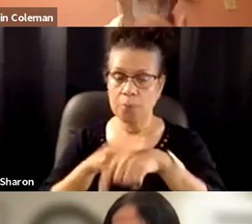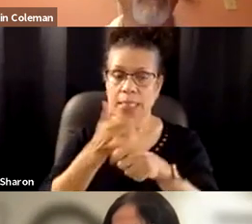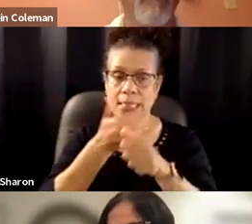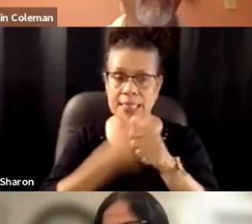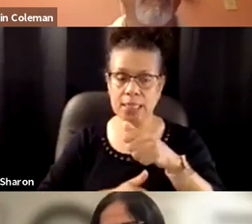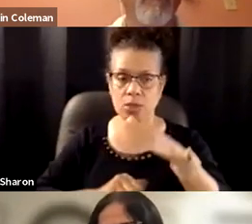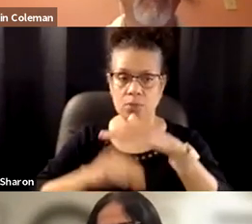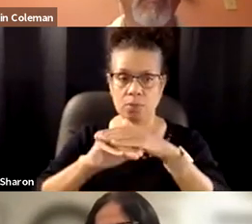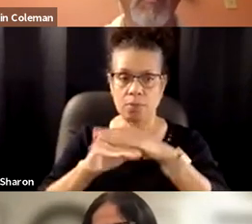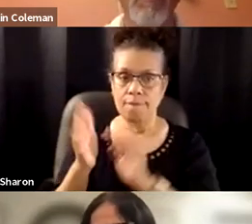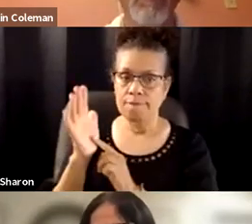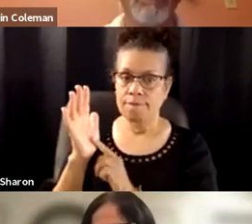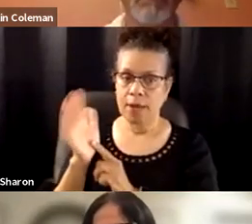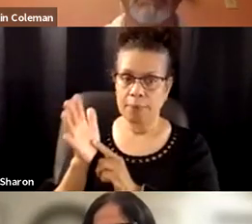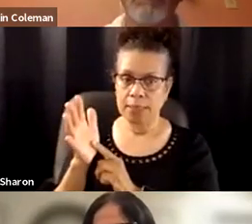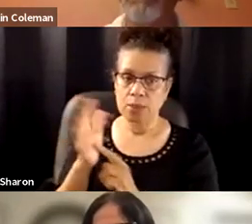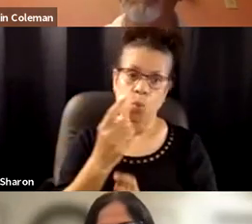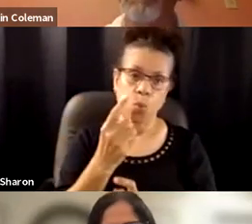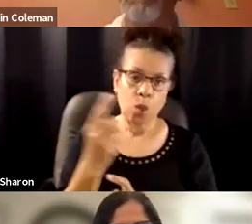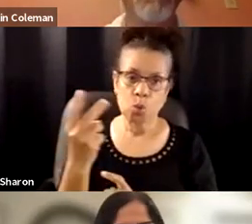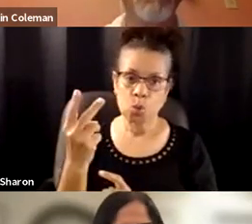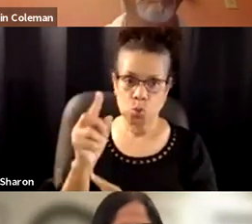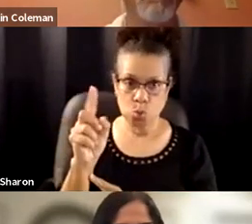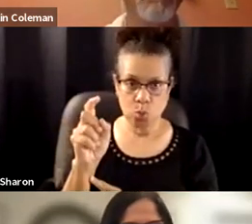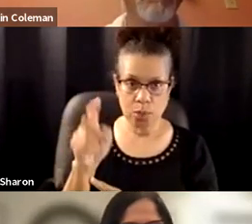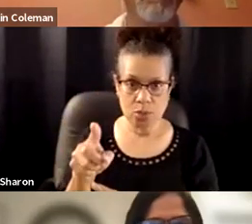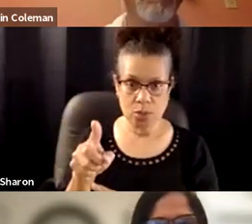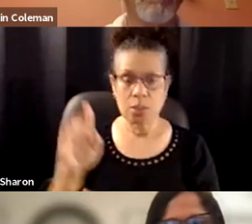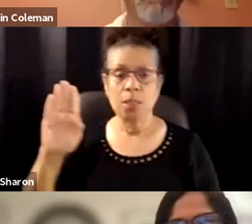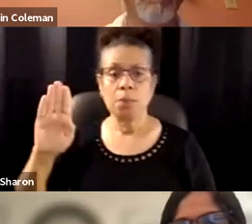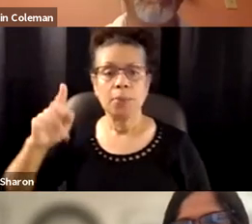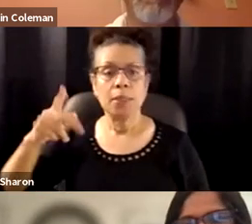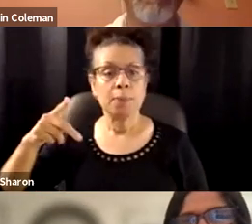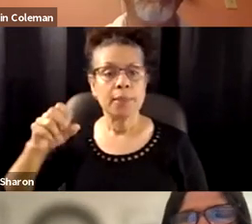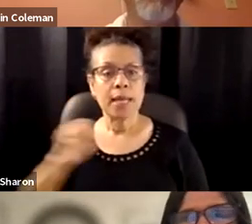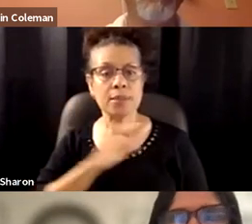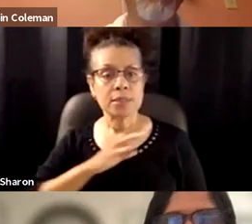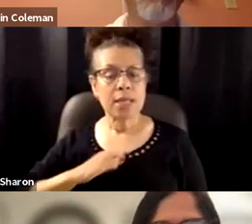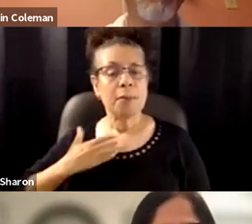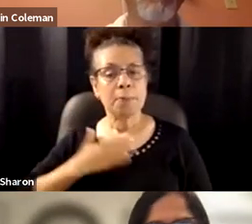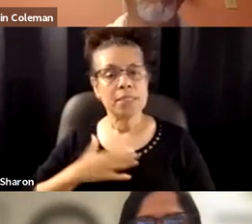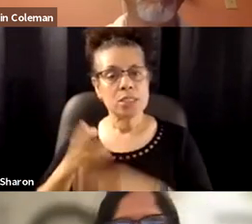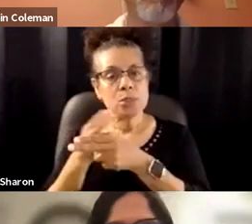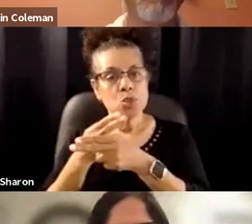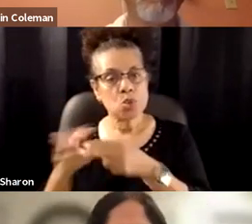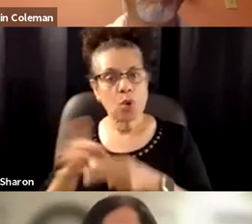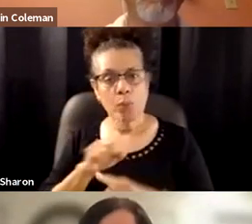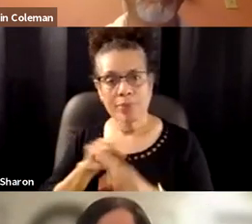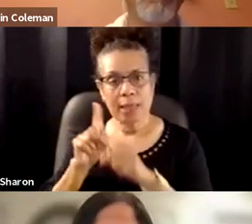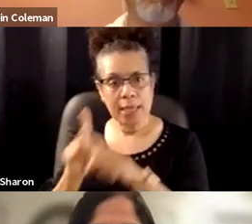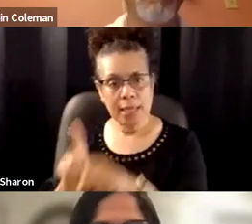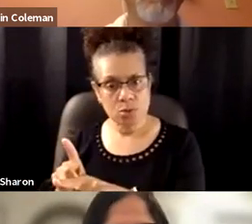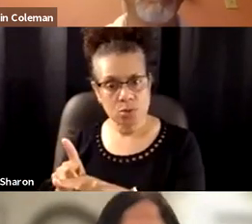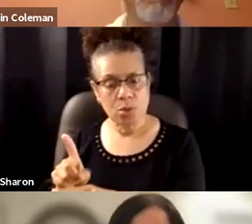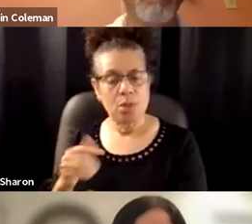five minutes that's one to two questions and i'd like to remind the bps staff to also be brief in your response who have additional